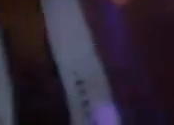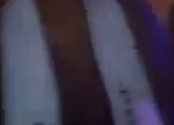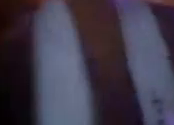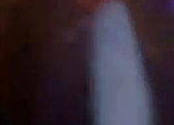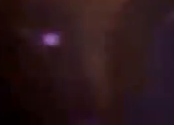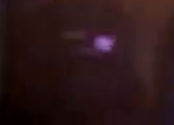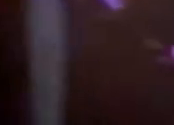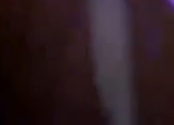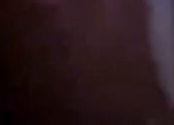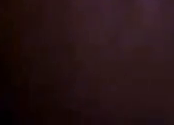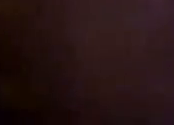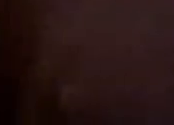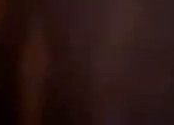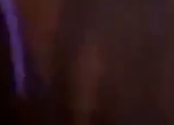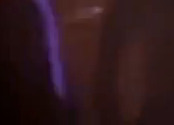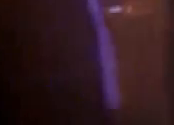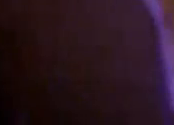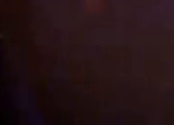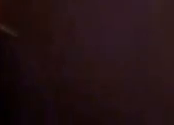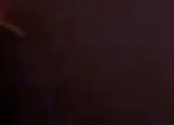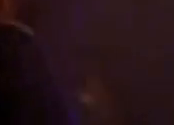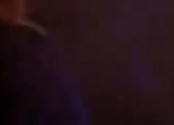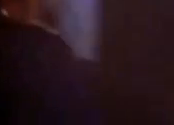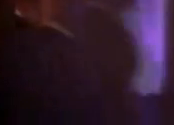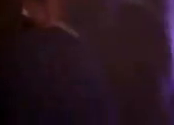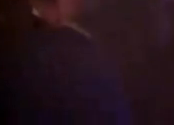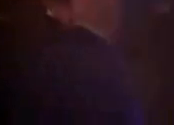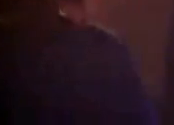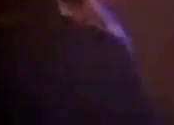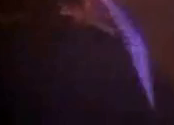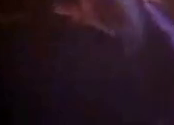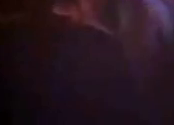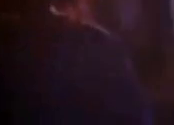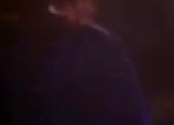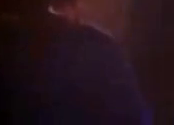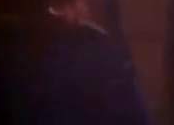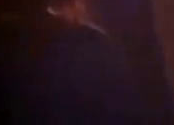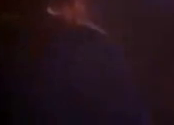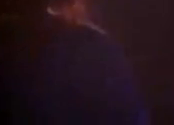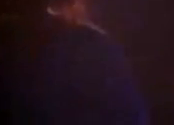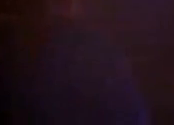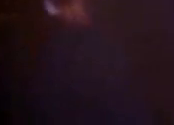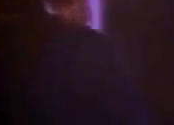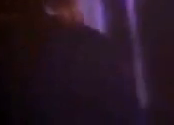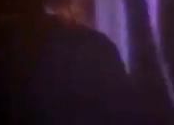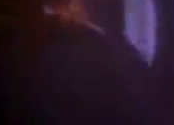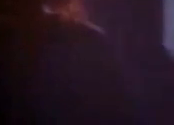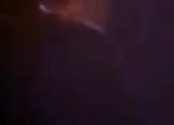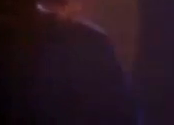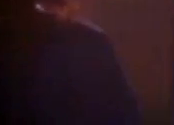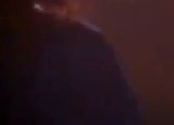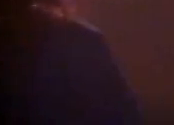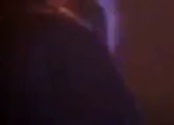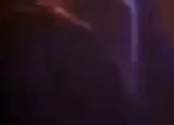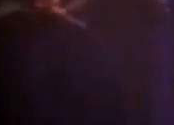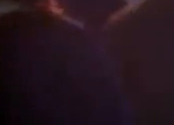niyo kwizerwa. God is faithful. Ibyo yadusezeranyije izabyuzuza. What he promised he's going to fulfill. Imana ihabwe